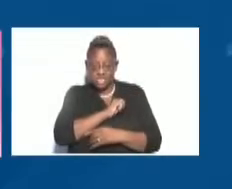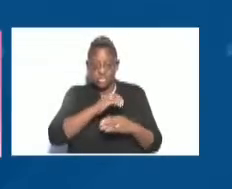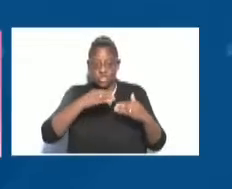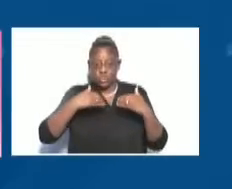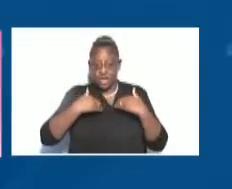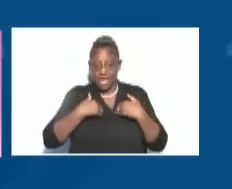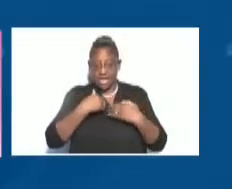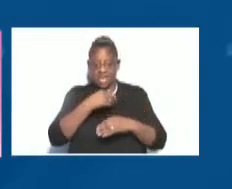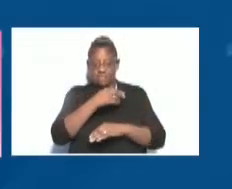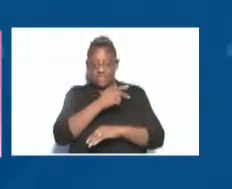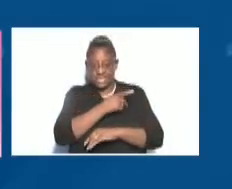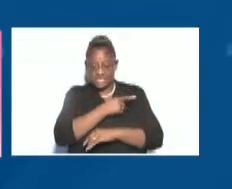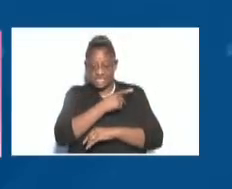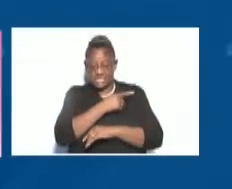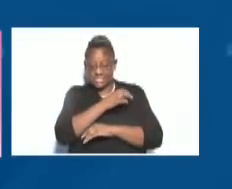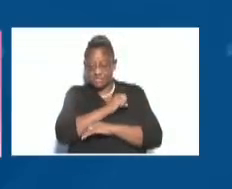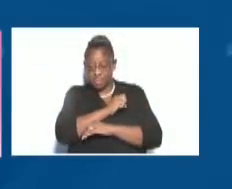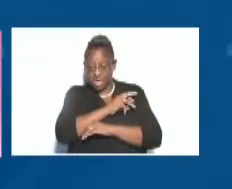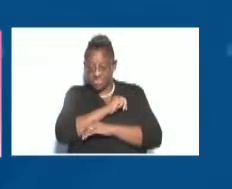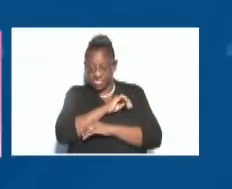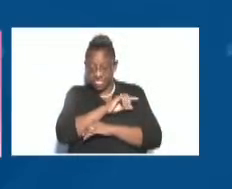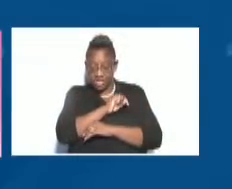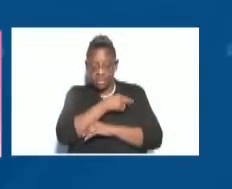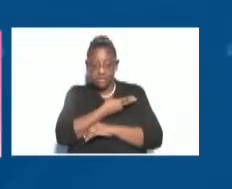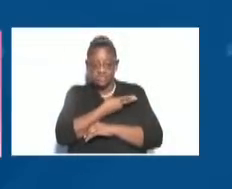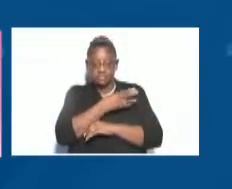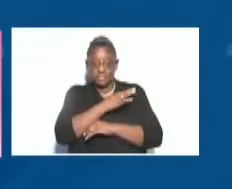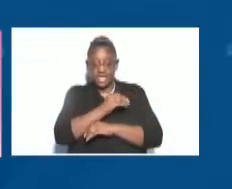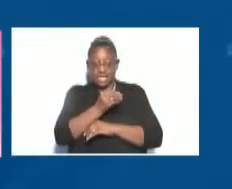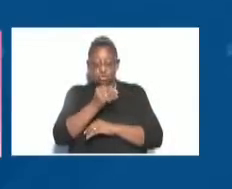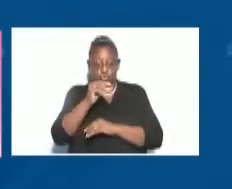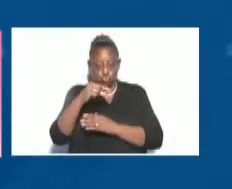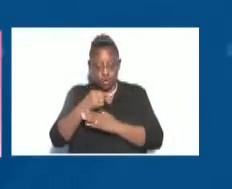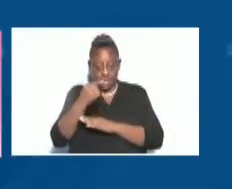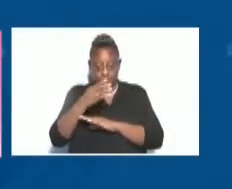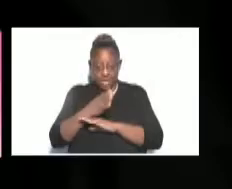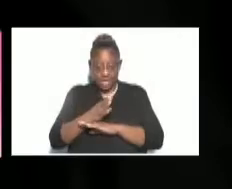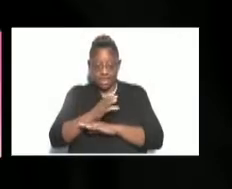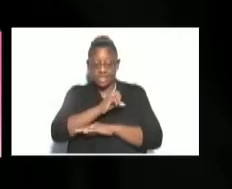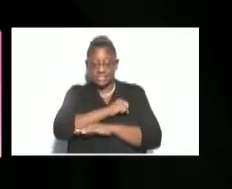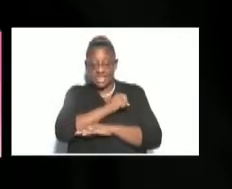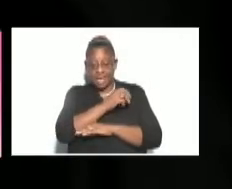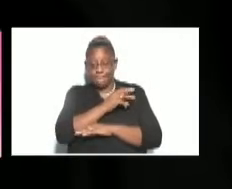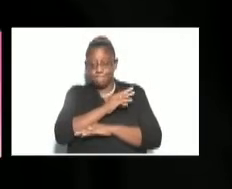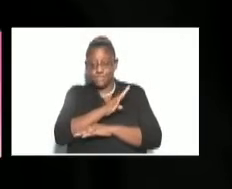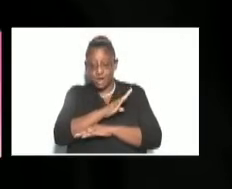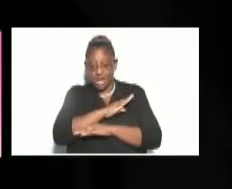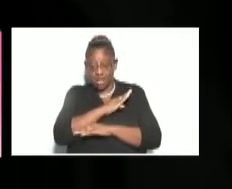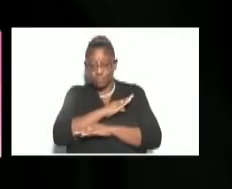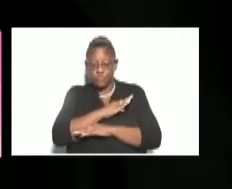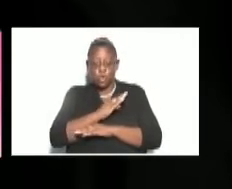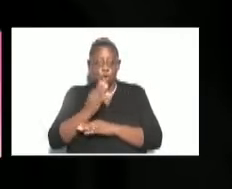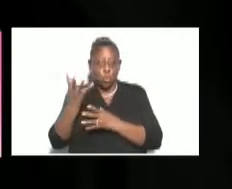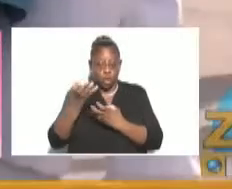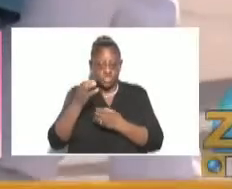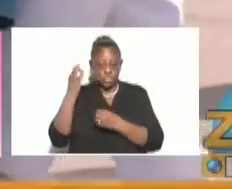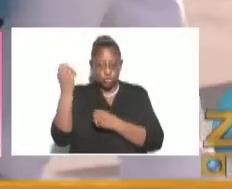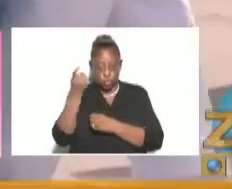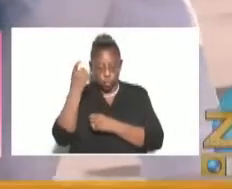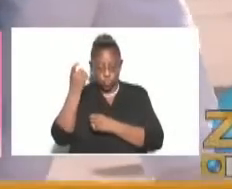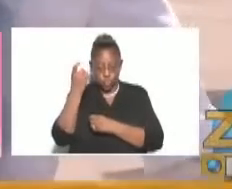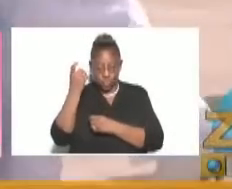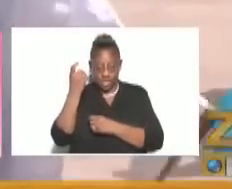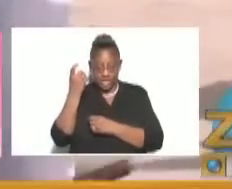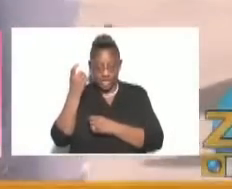Chief Passport Officer Kingsley Smith and Grand Bahama resident Sam Brown are all hoping to win the nomination for the West